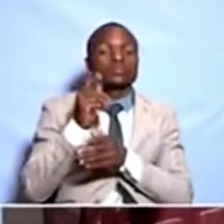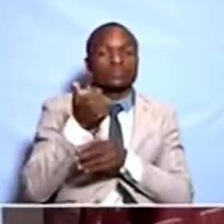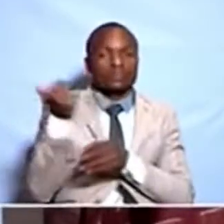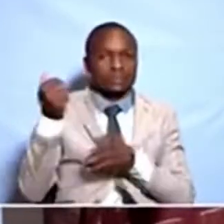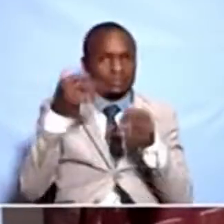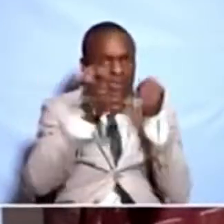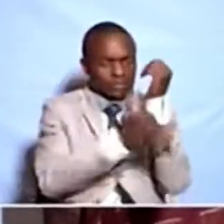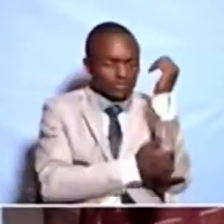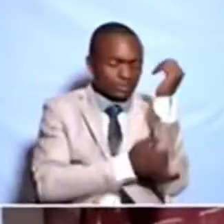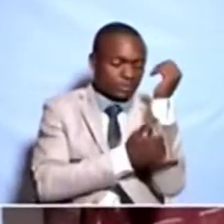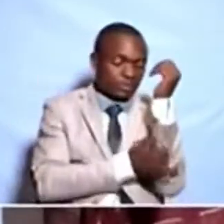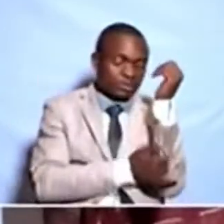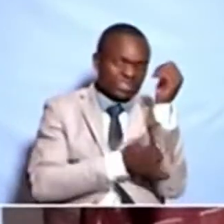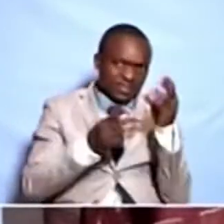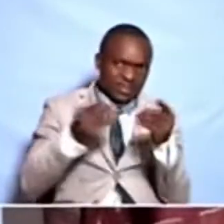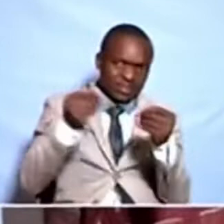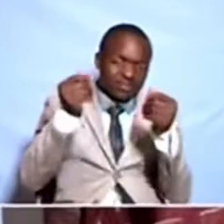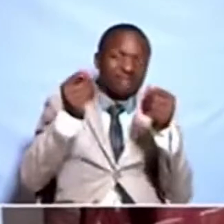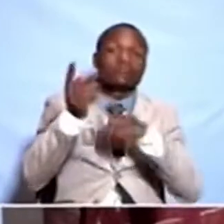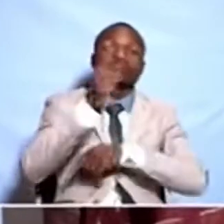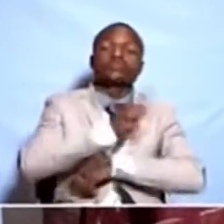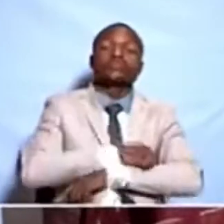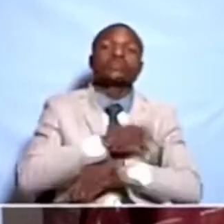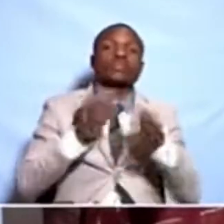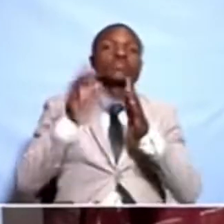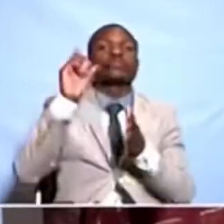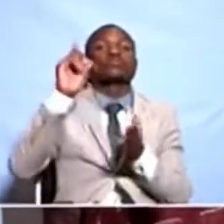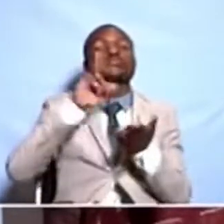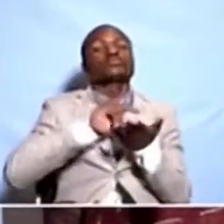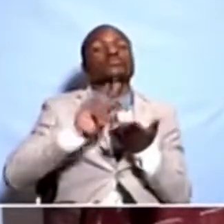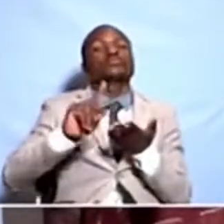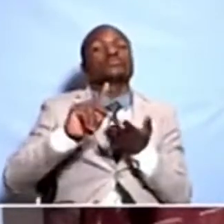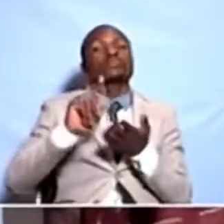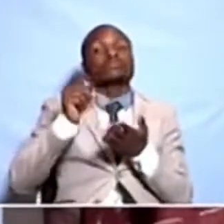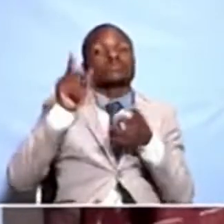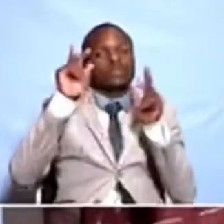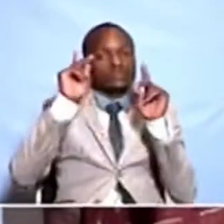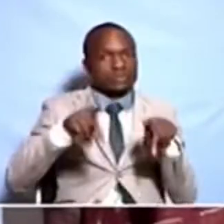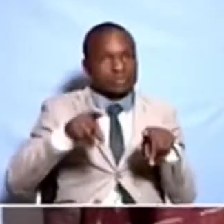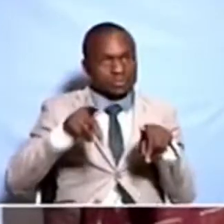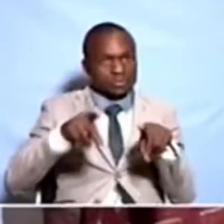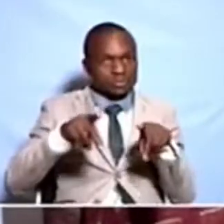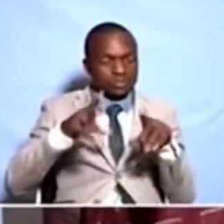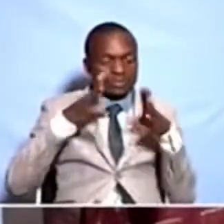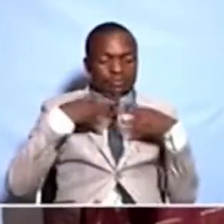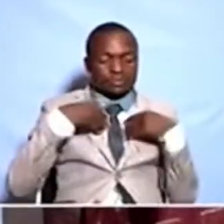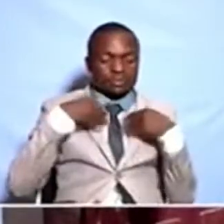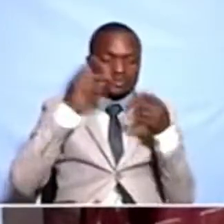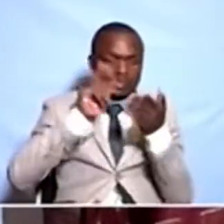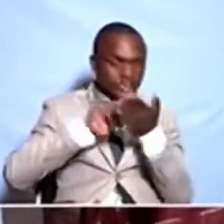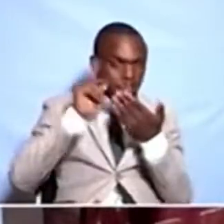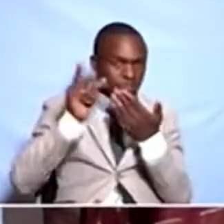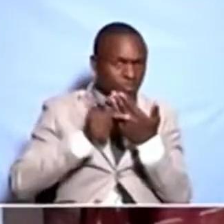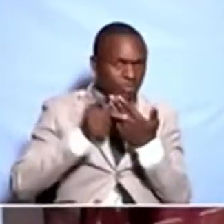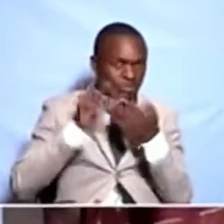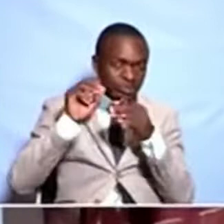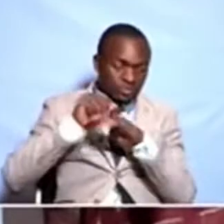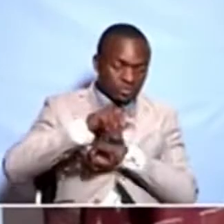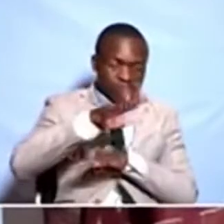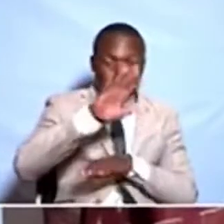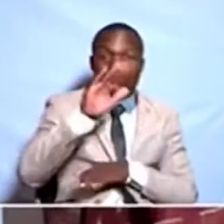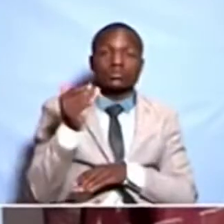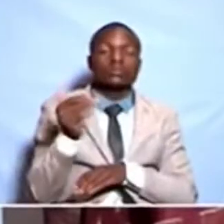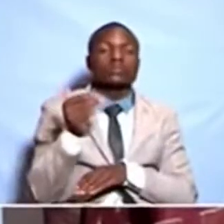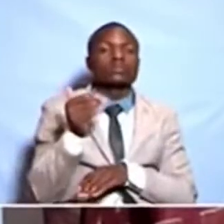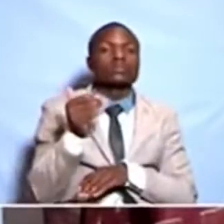few days, maybe within a week, that person would have received the documents and then send them back, and